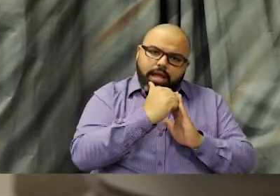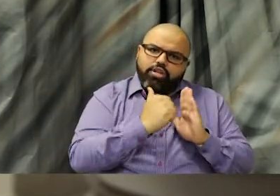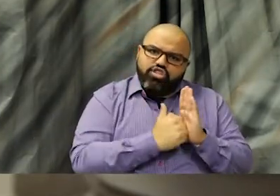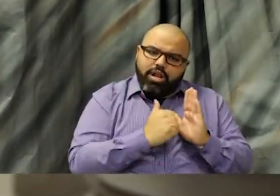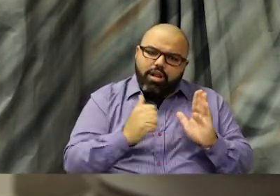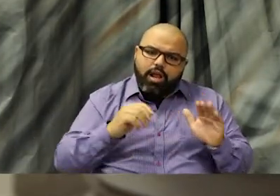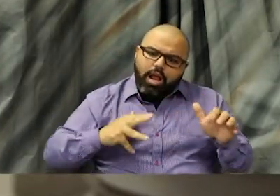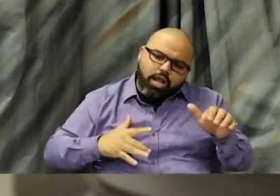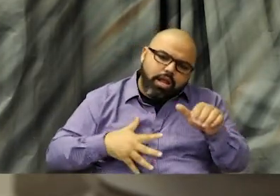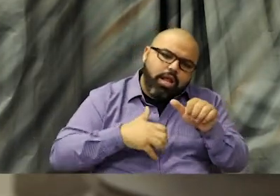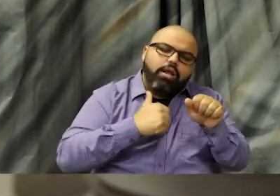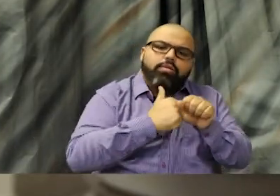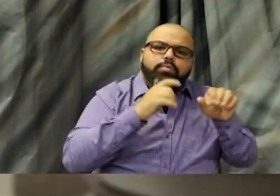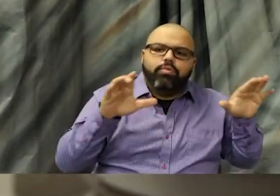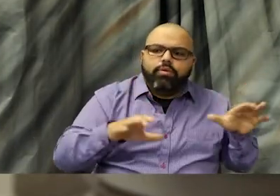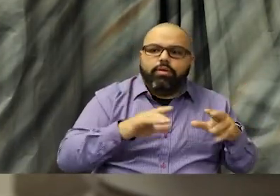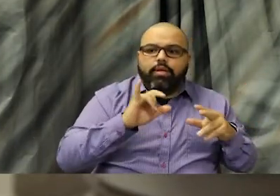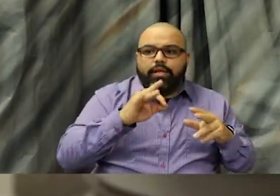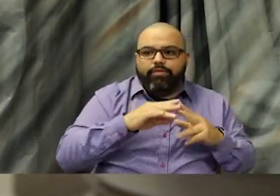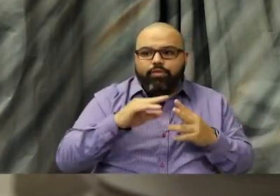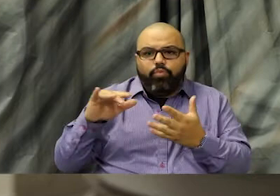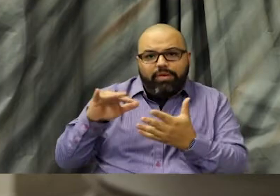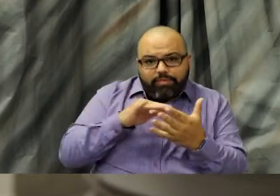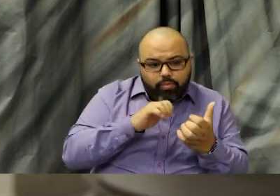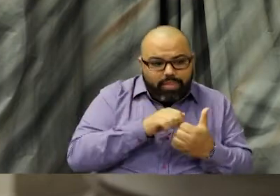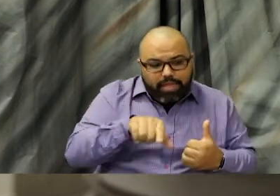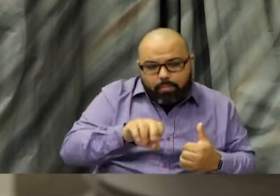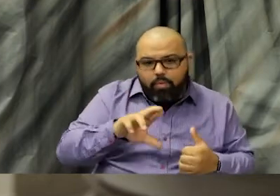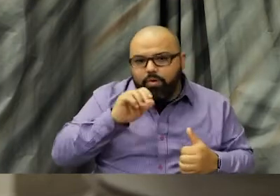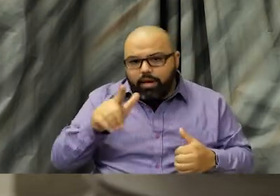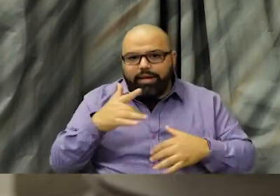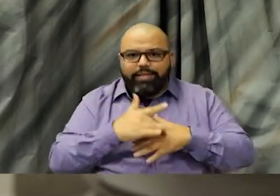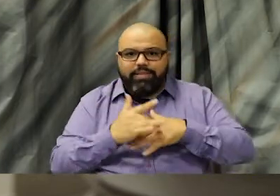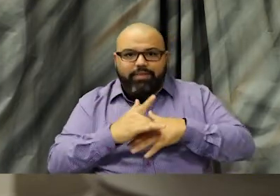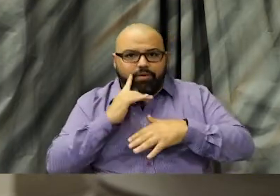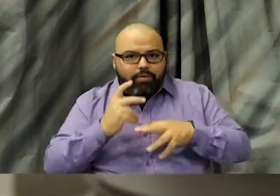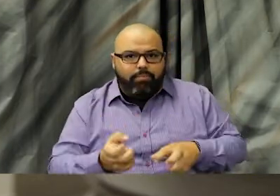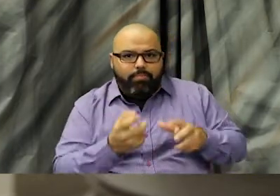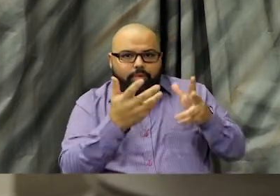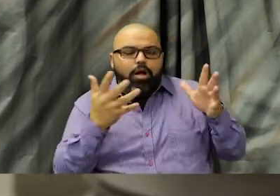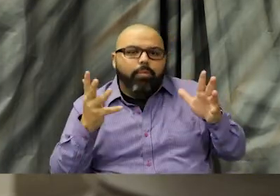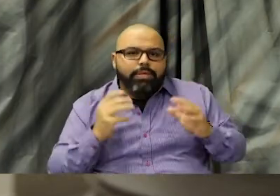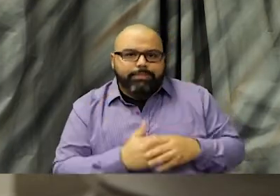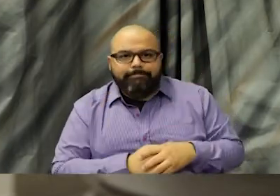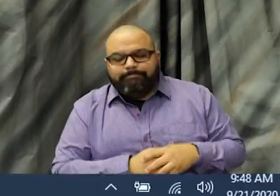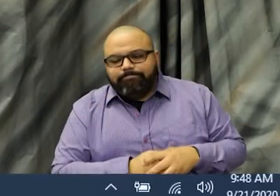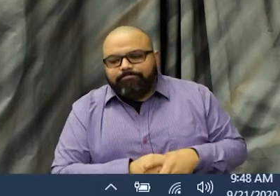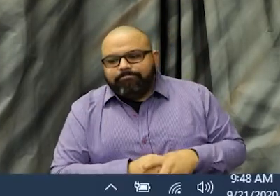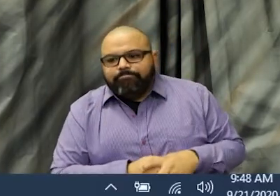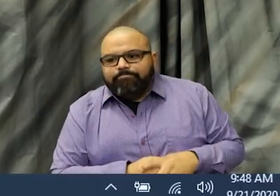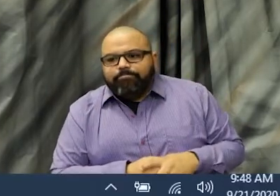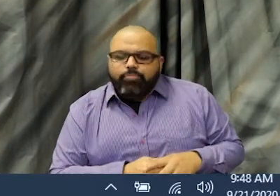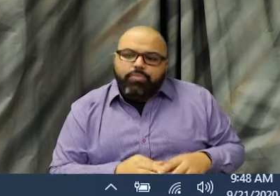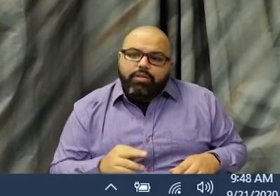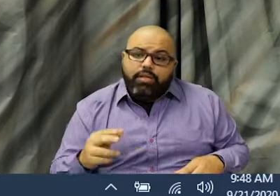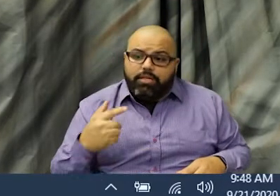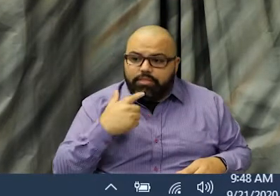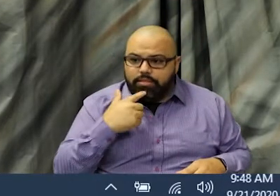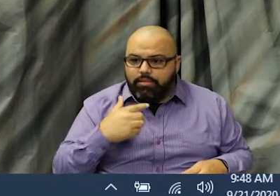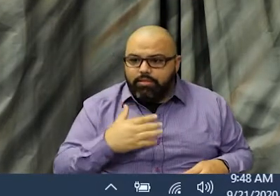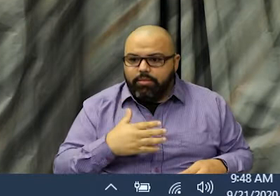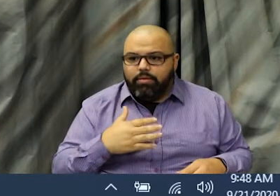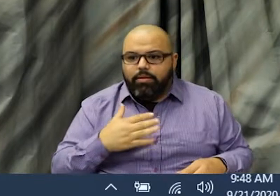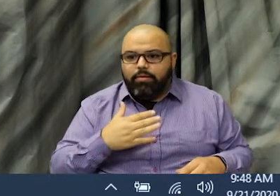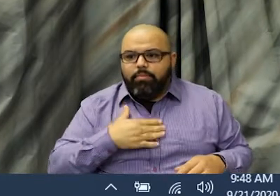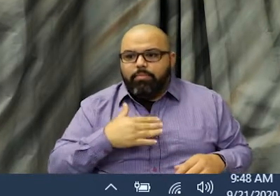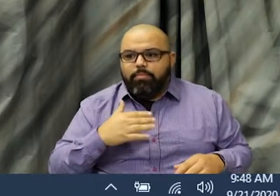their daily agenda and catch up to what they're doing. Whether you reviewed it with them or not, it's available for them there. As I